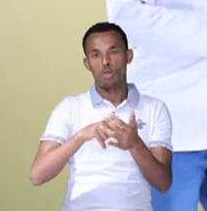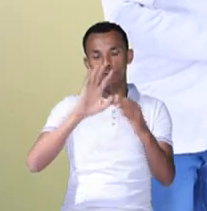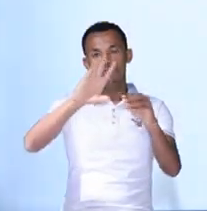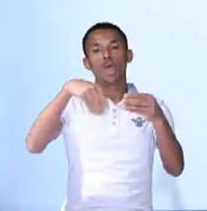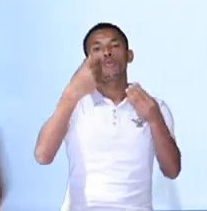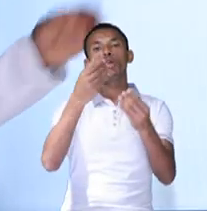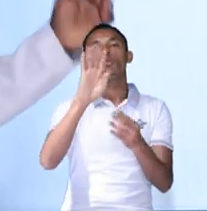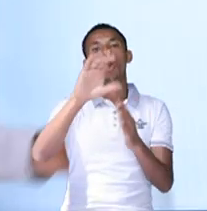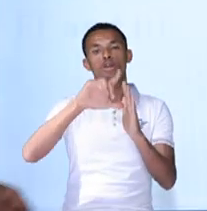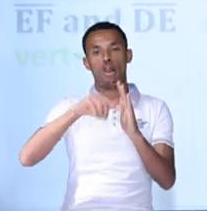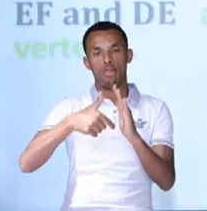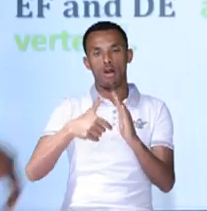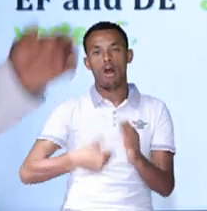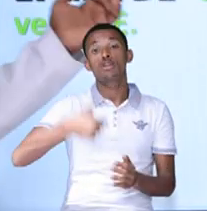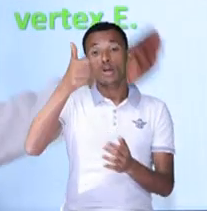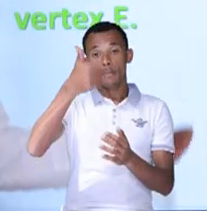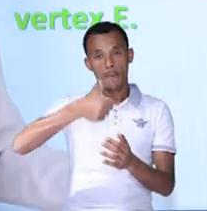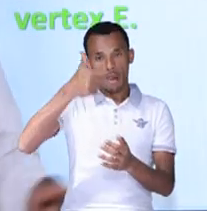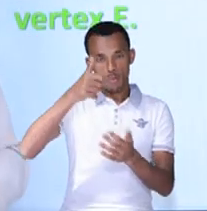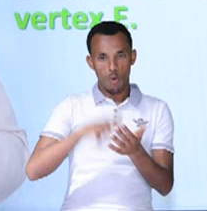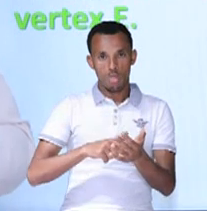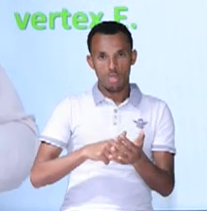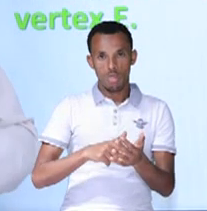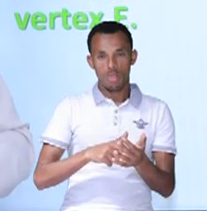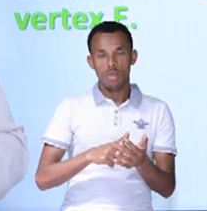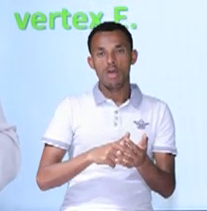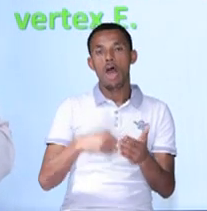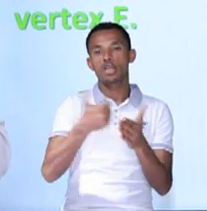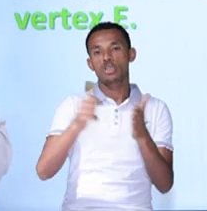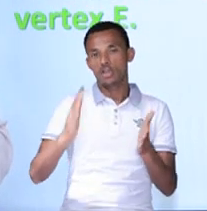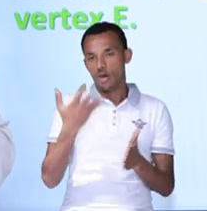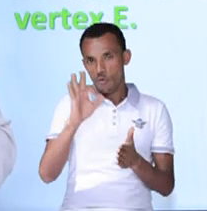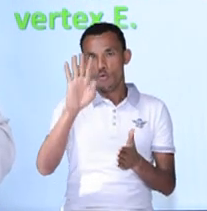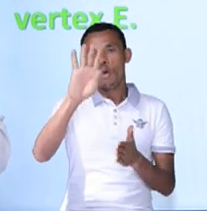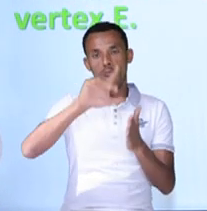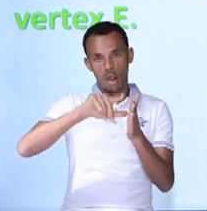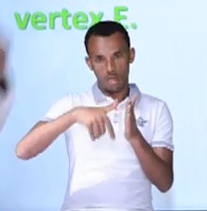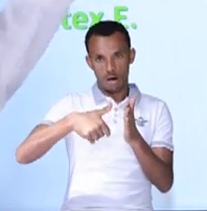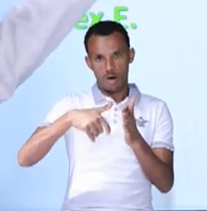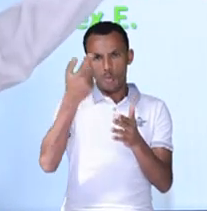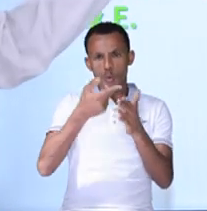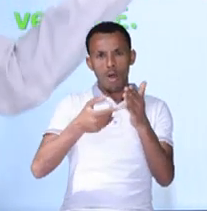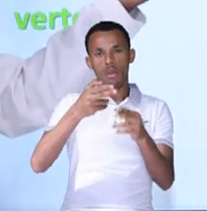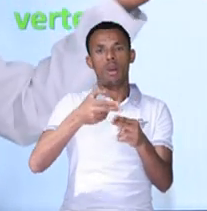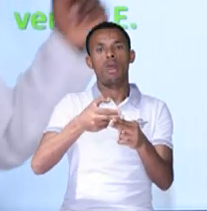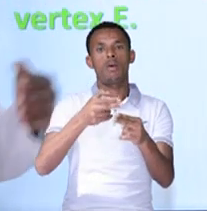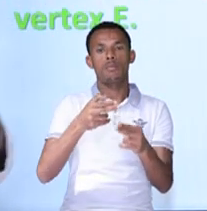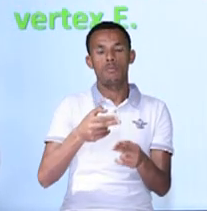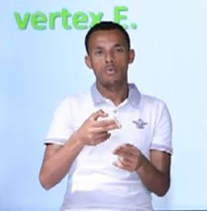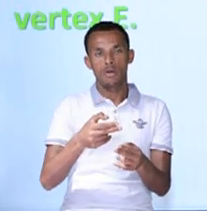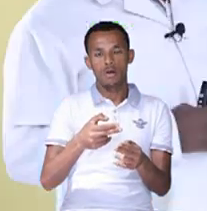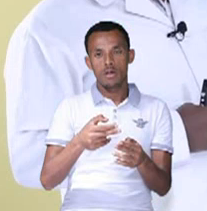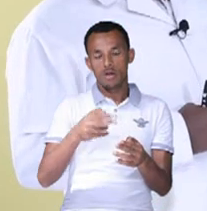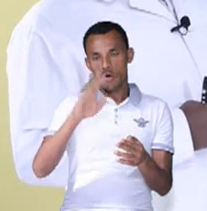quadrilateral. Another main point on the quadrilateral, adjacent side of the quadrilateral, what named the adjacent side